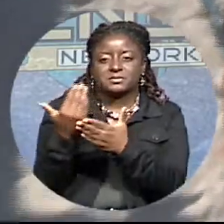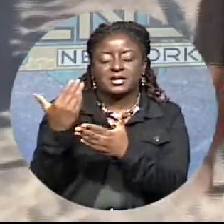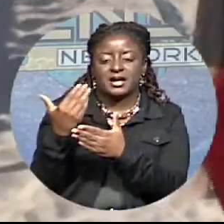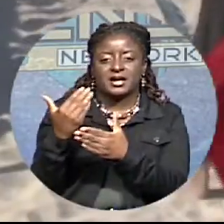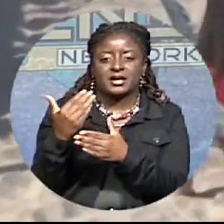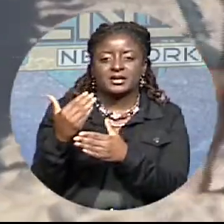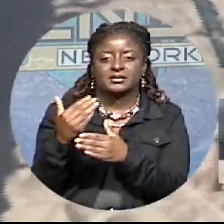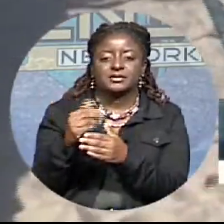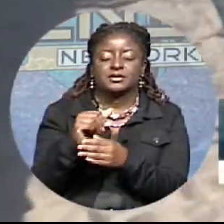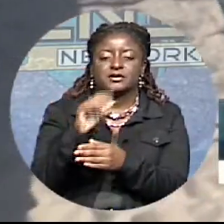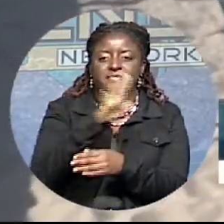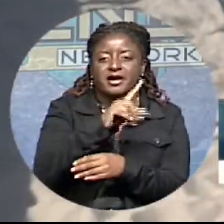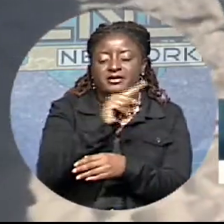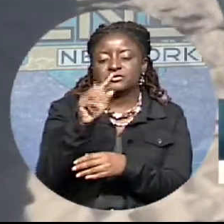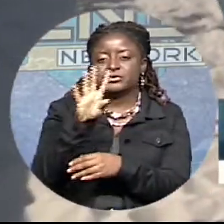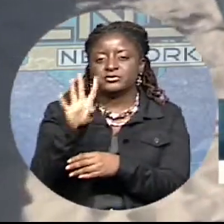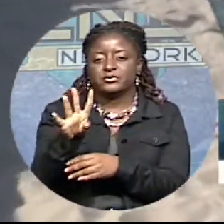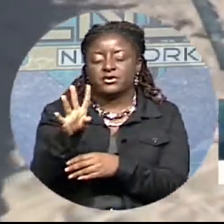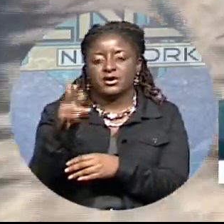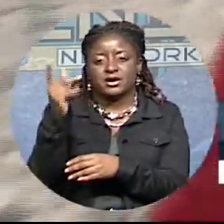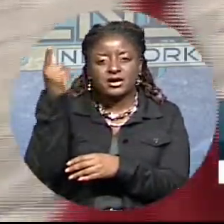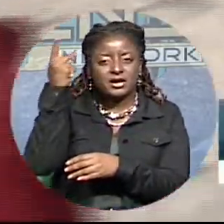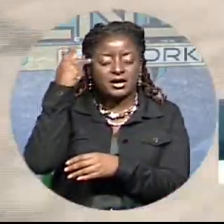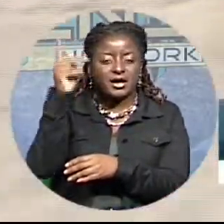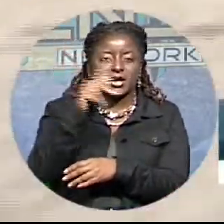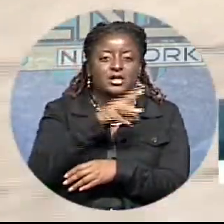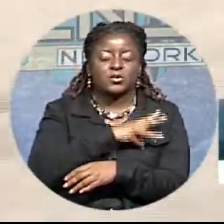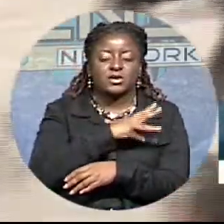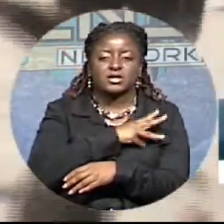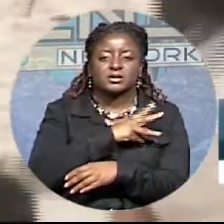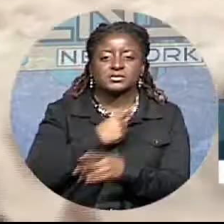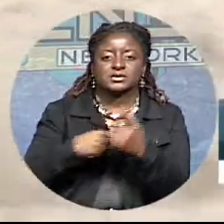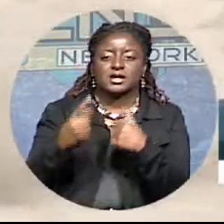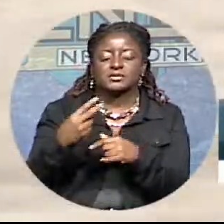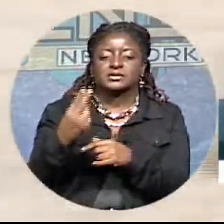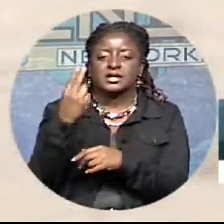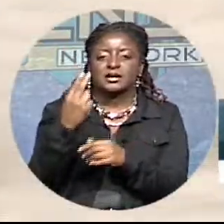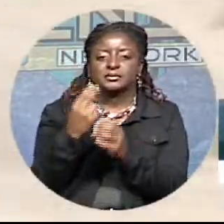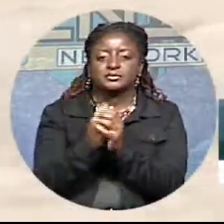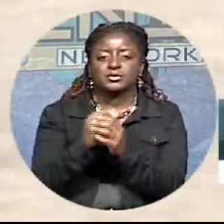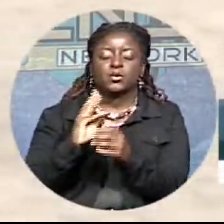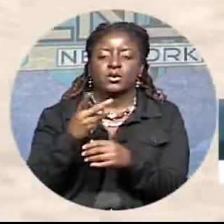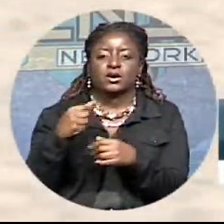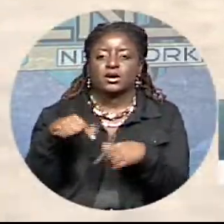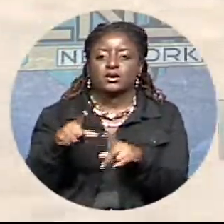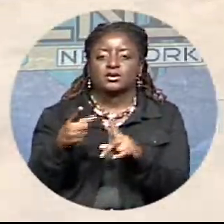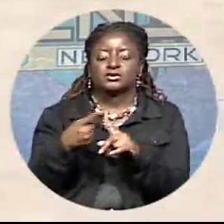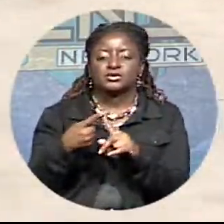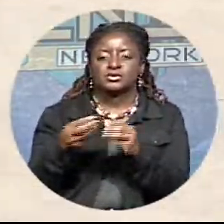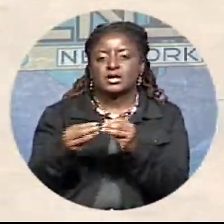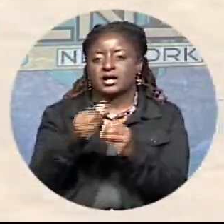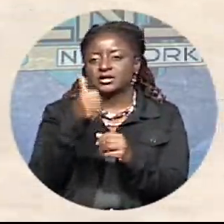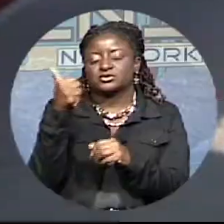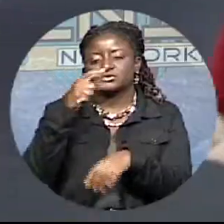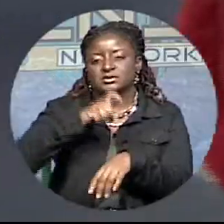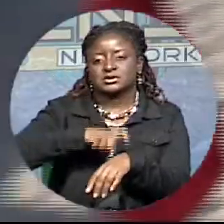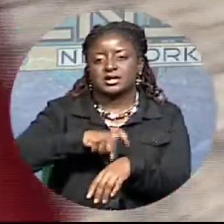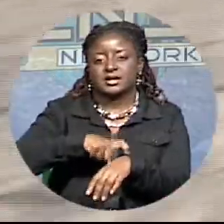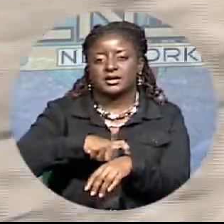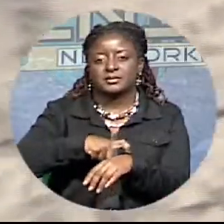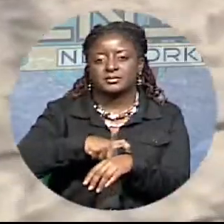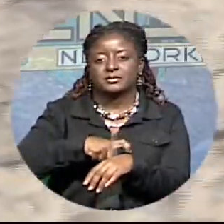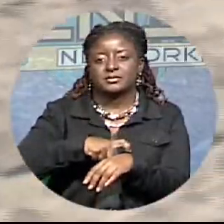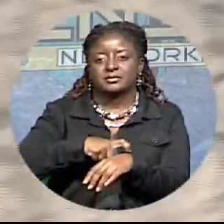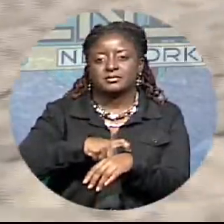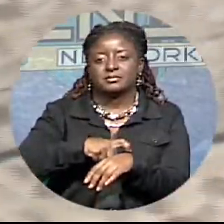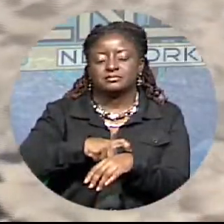the corner, Kyle Williams comes up with a header that finds the back of the net, and we're headed to extra time. Off of